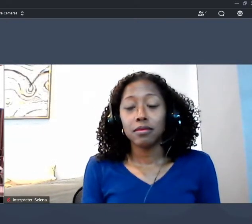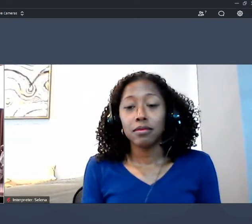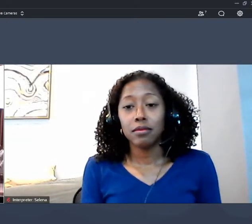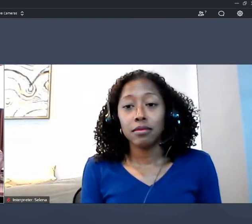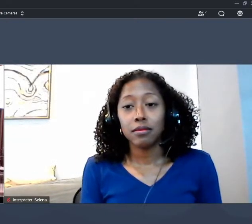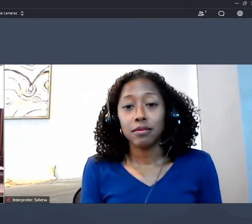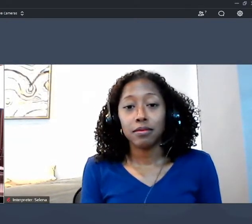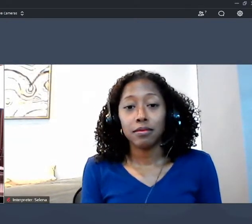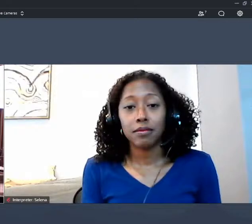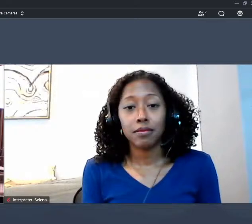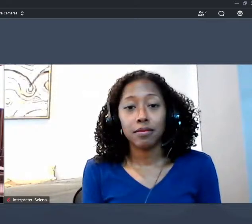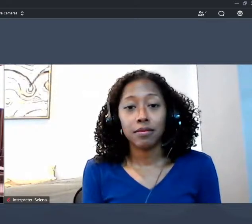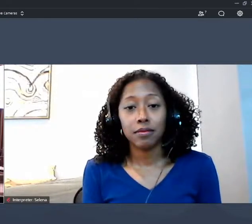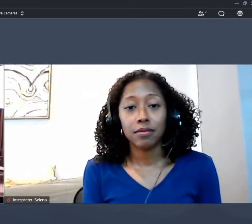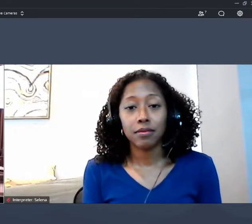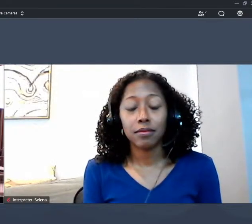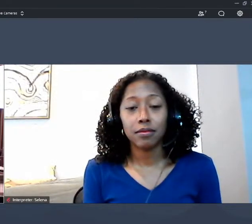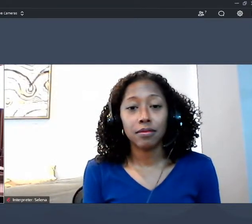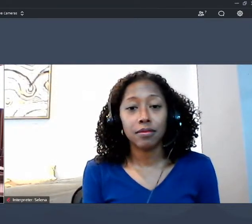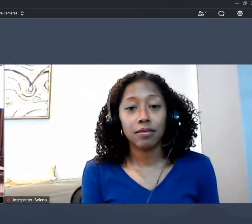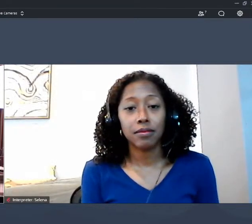Yep.